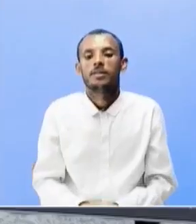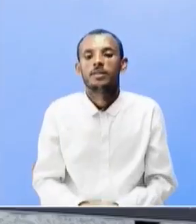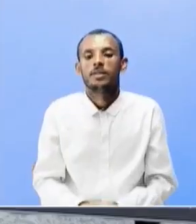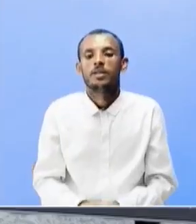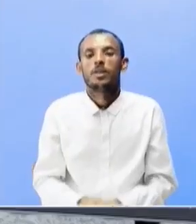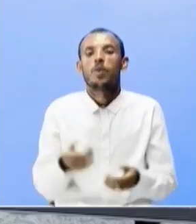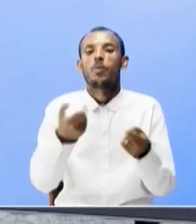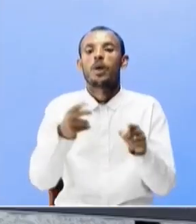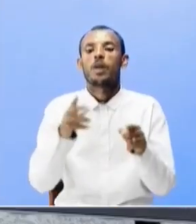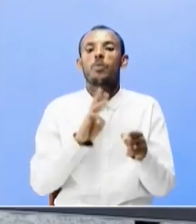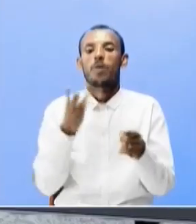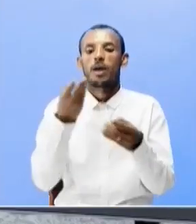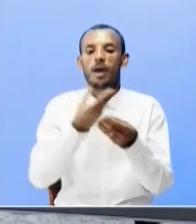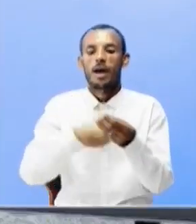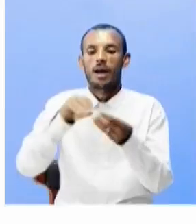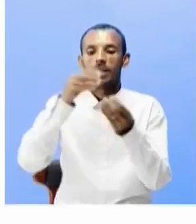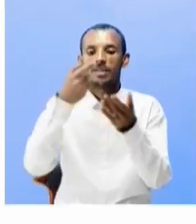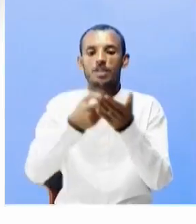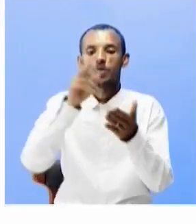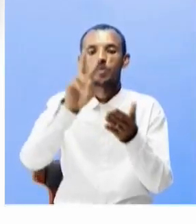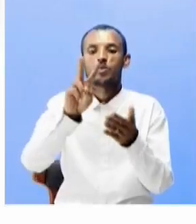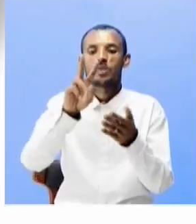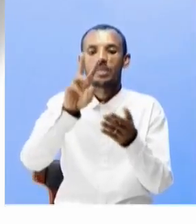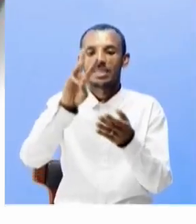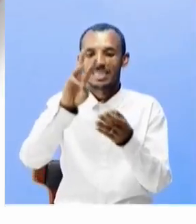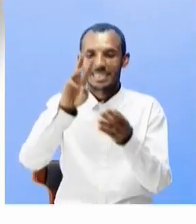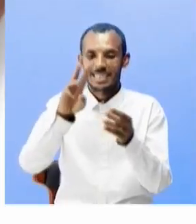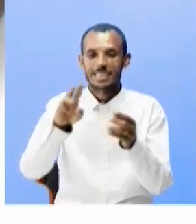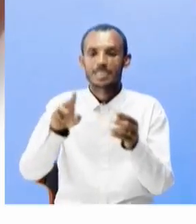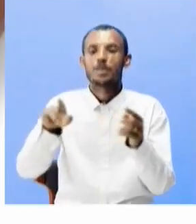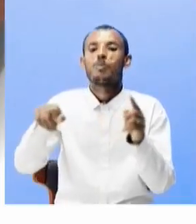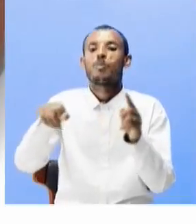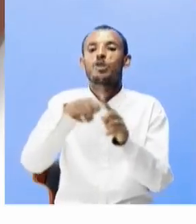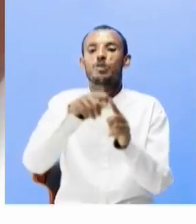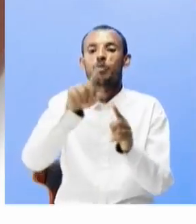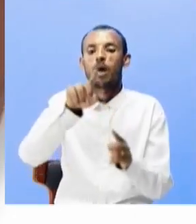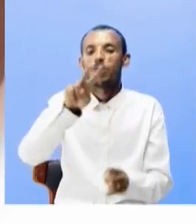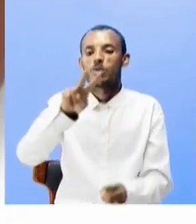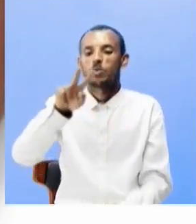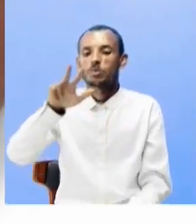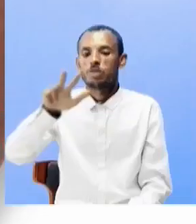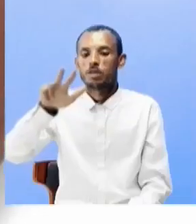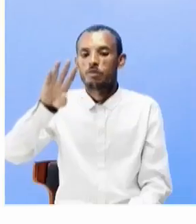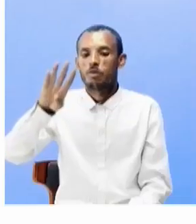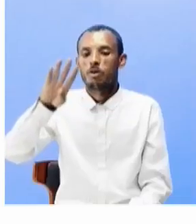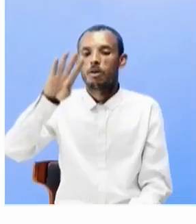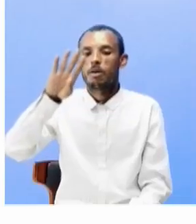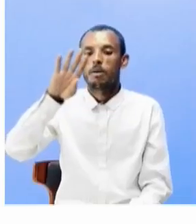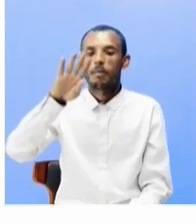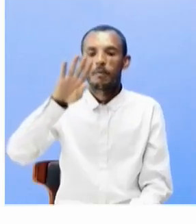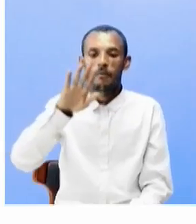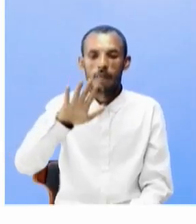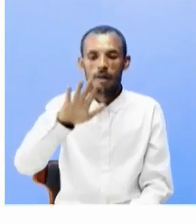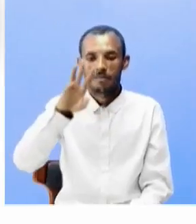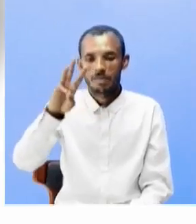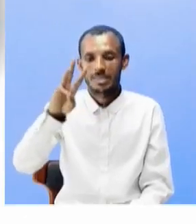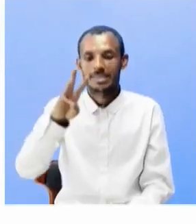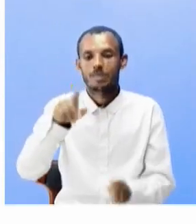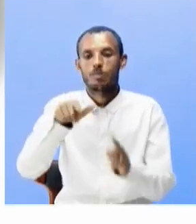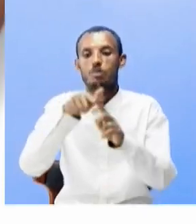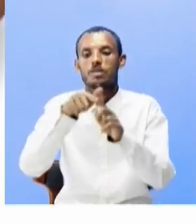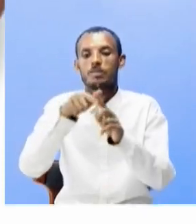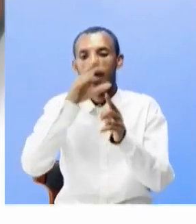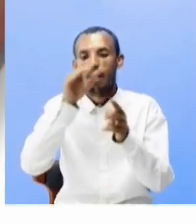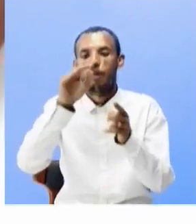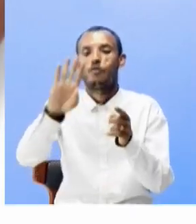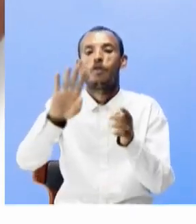when you add these two, 6 positives, you have 1, 2, 3, 4, 5, 6 positives, and 4